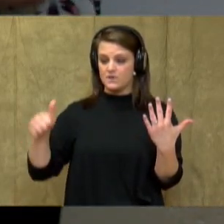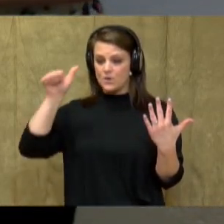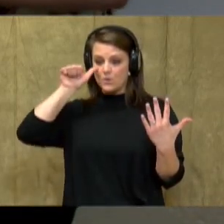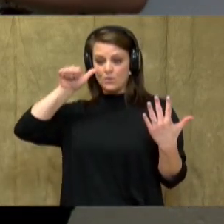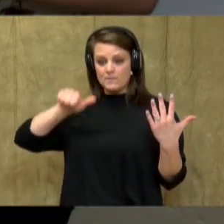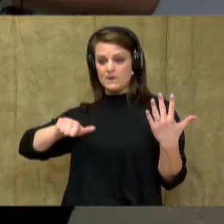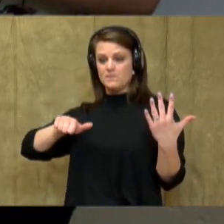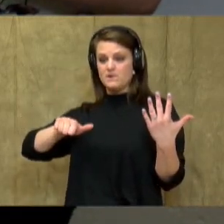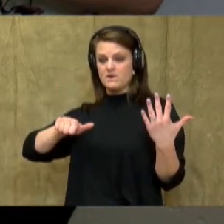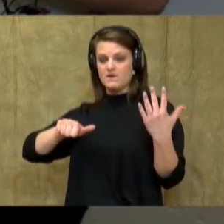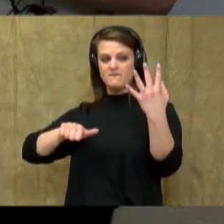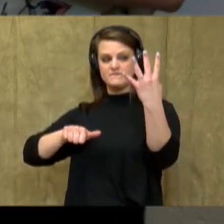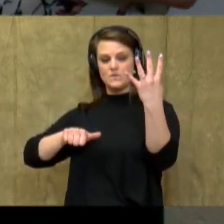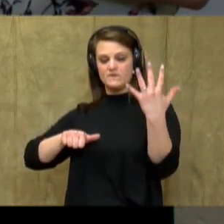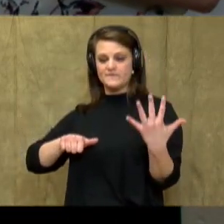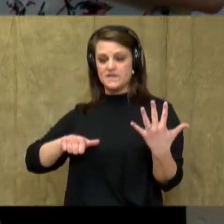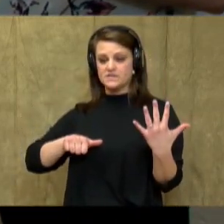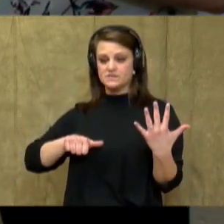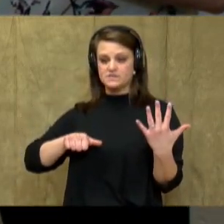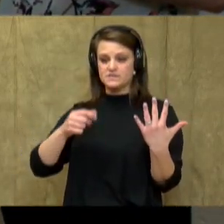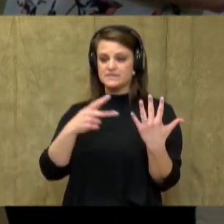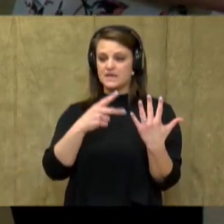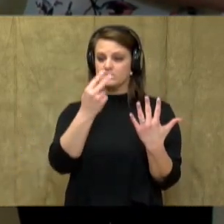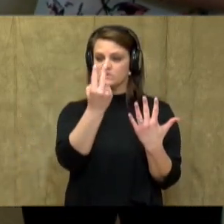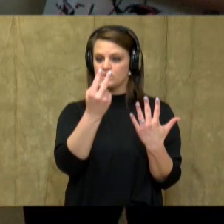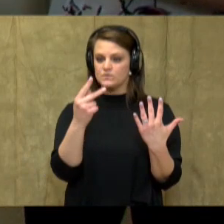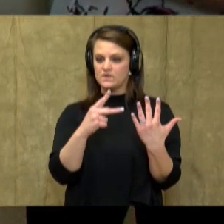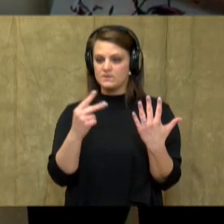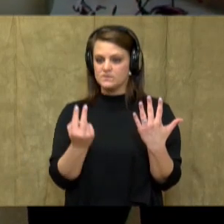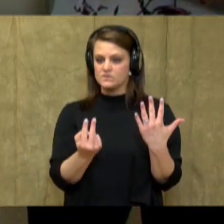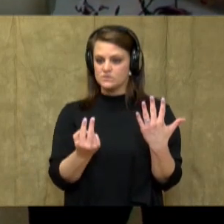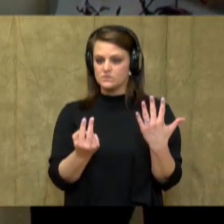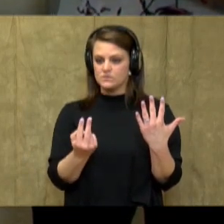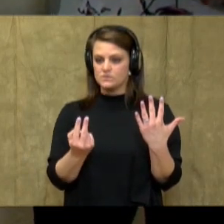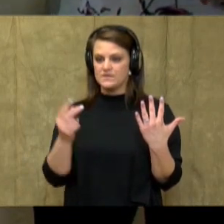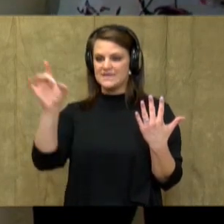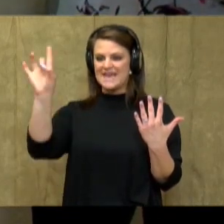remember 4/5 times 2 would be